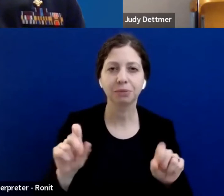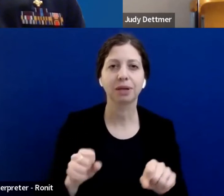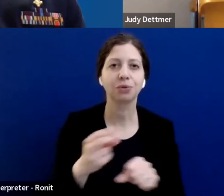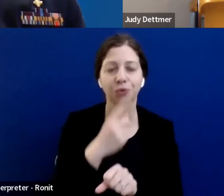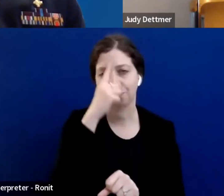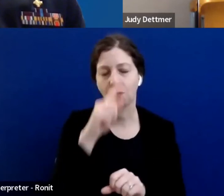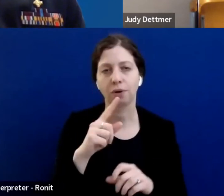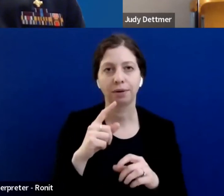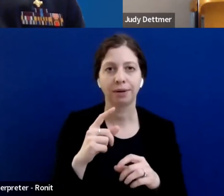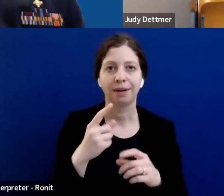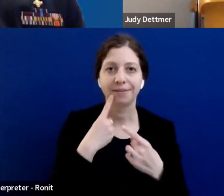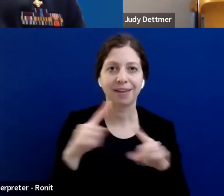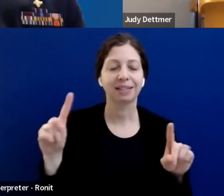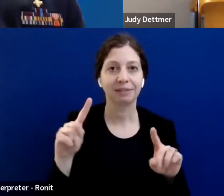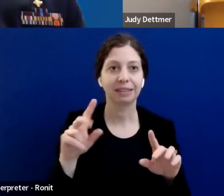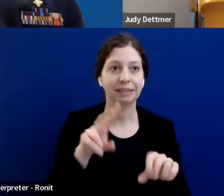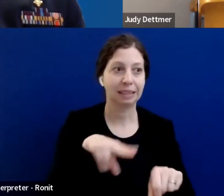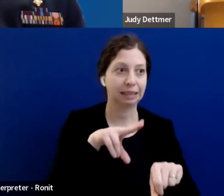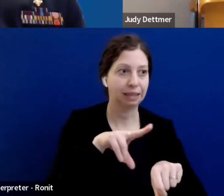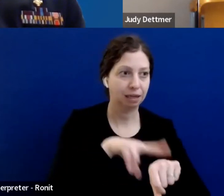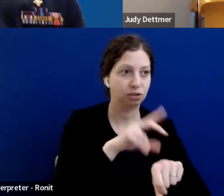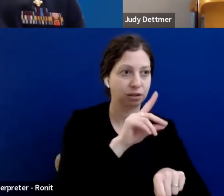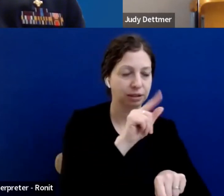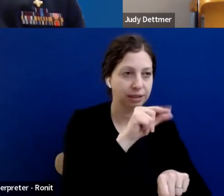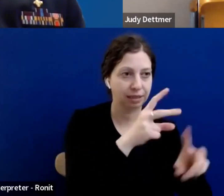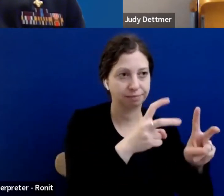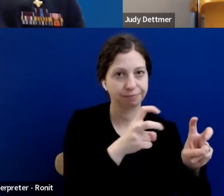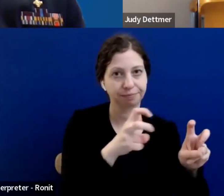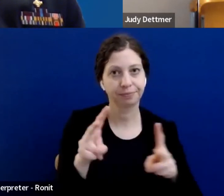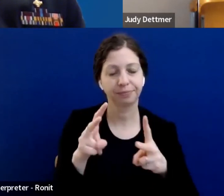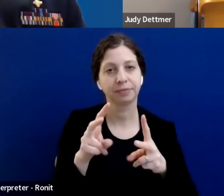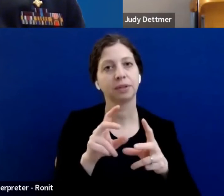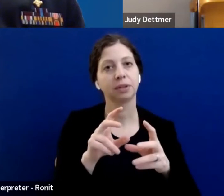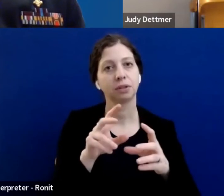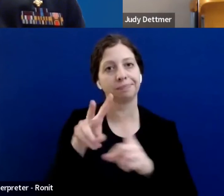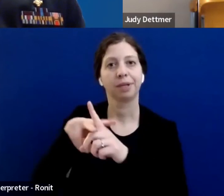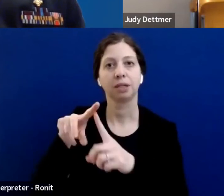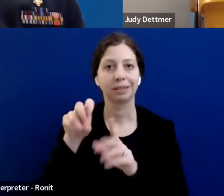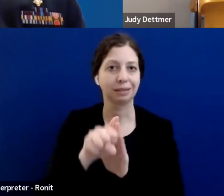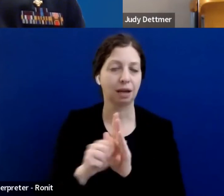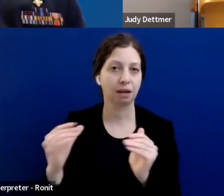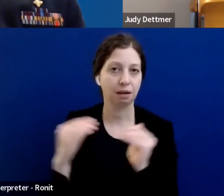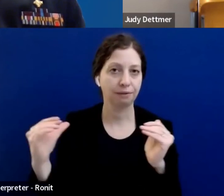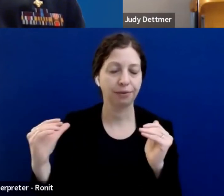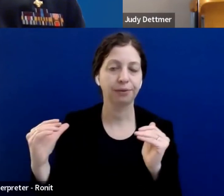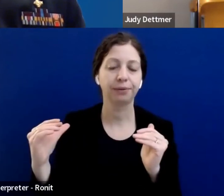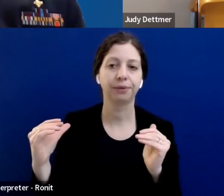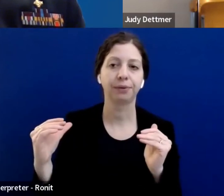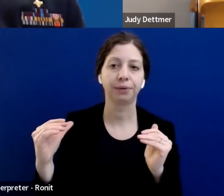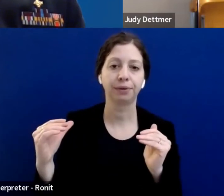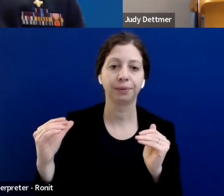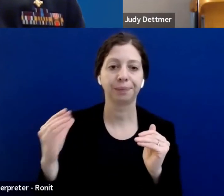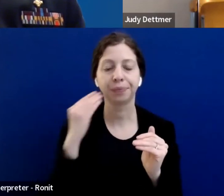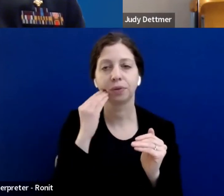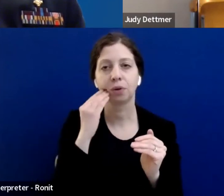effectively taking national data and using that successfully at a state level in terms of, maybe